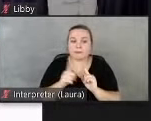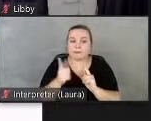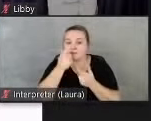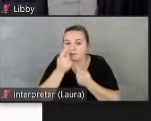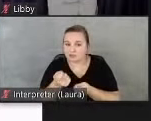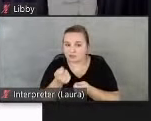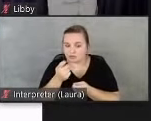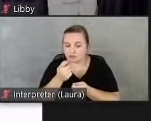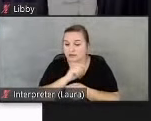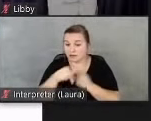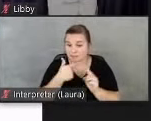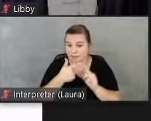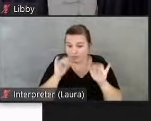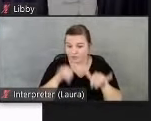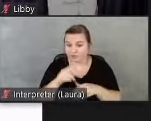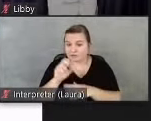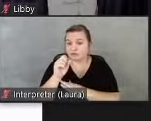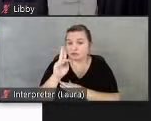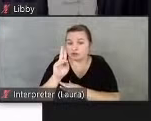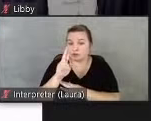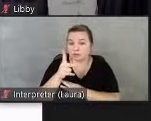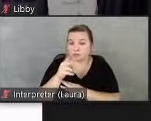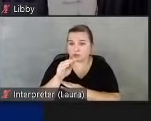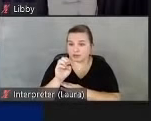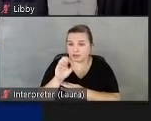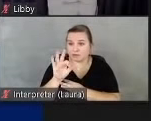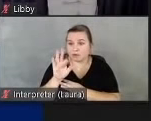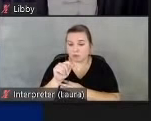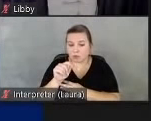about this. The Supreme Court,